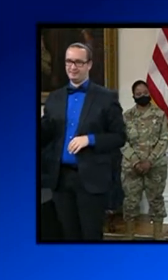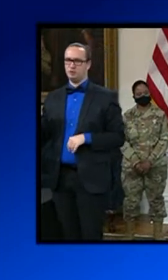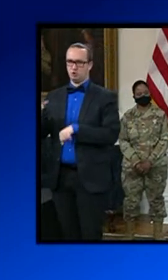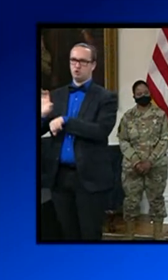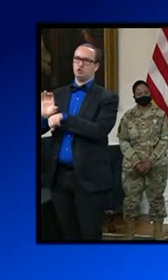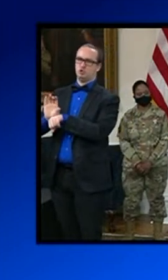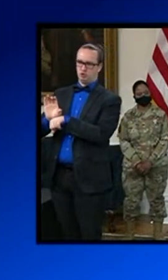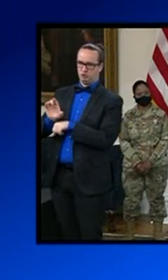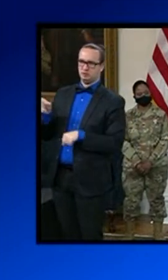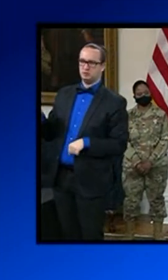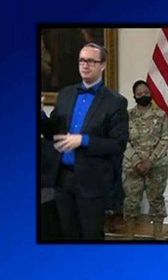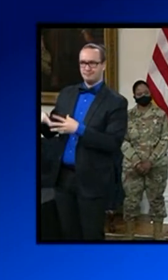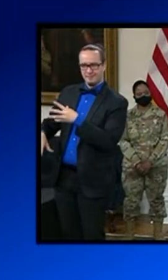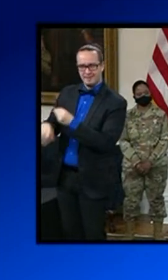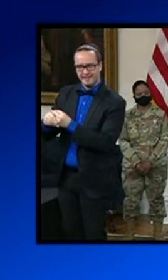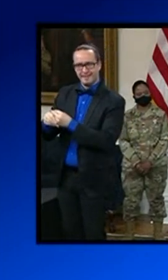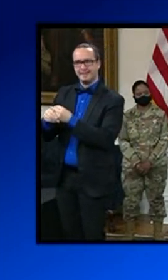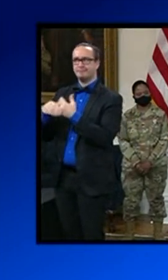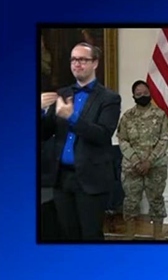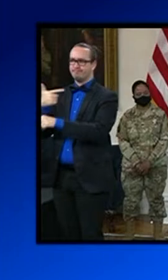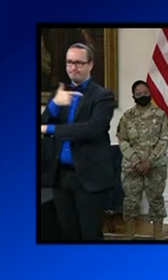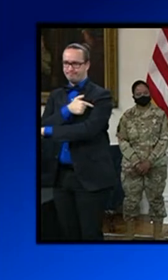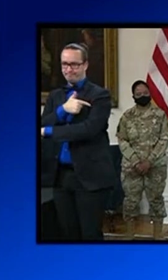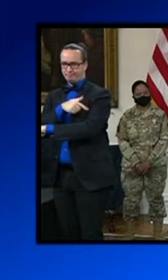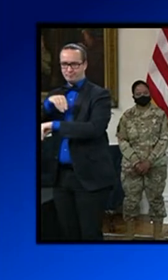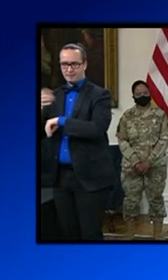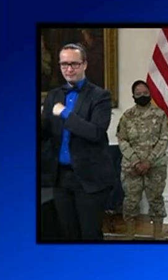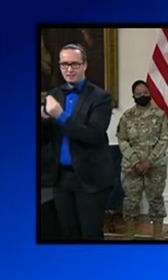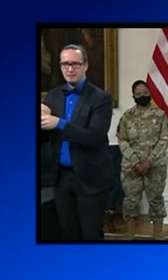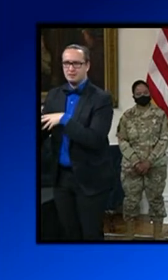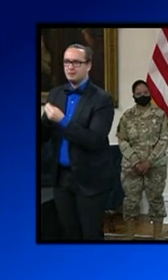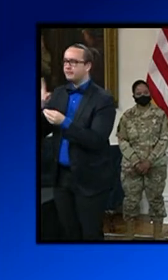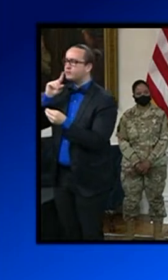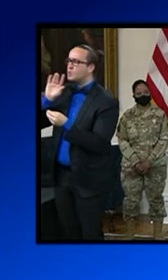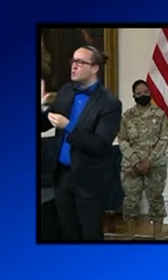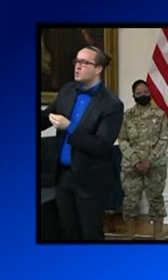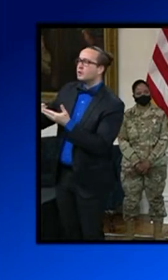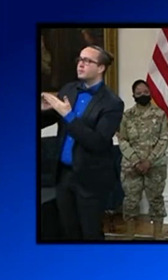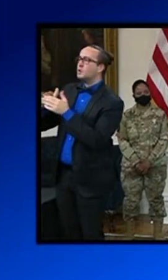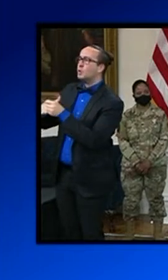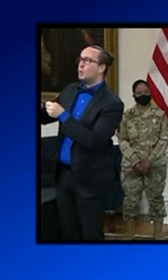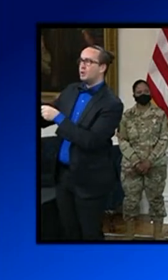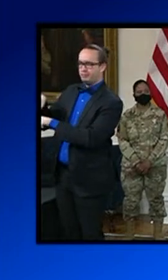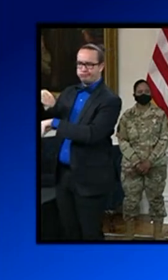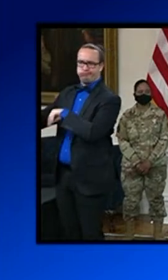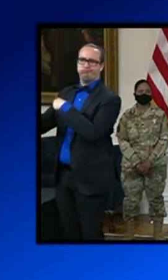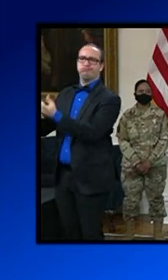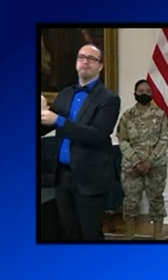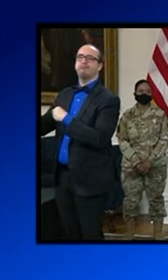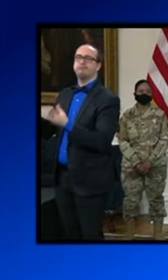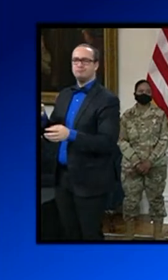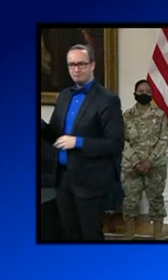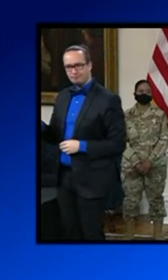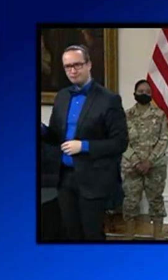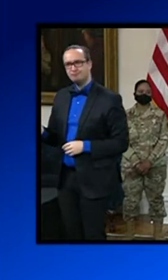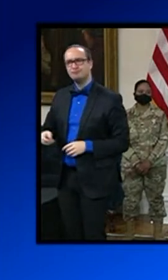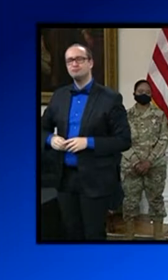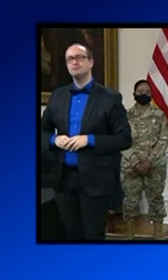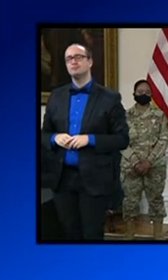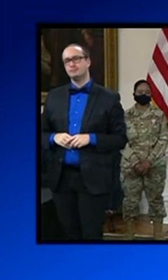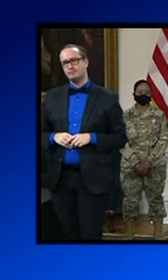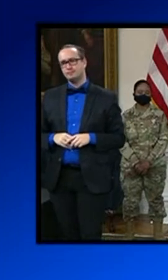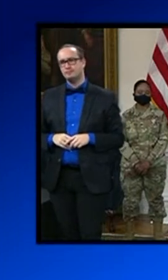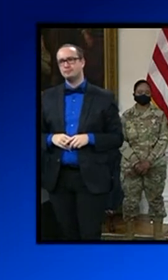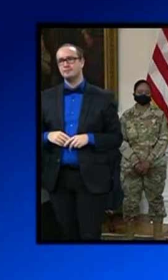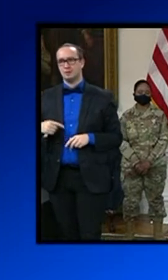they provide to their community. And as was mentioned, is a partnership between the state and Safeway and as